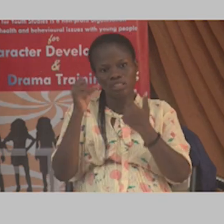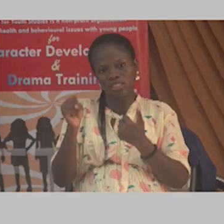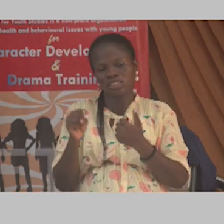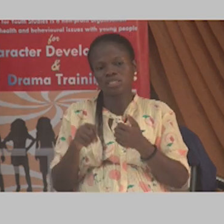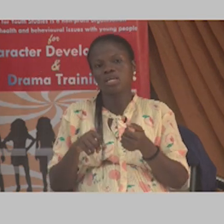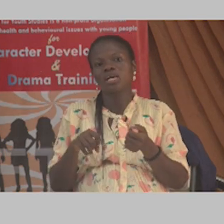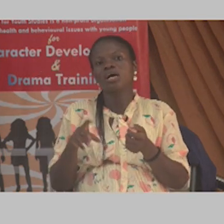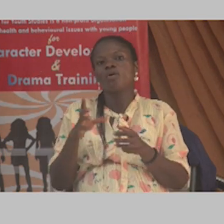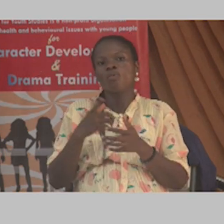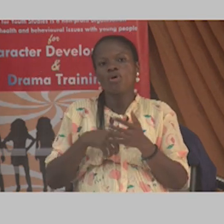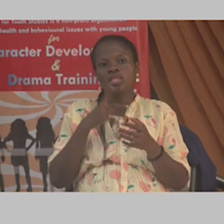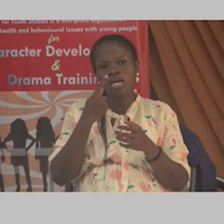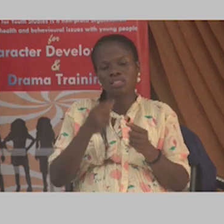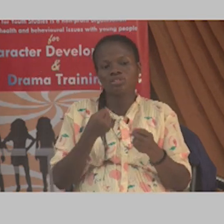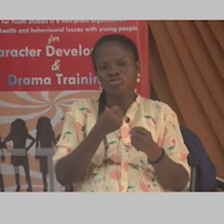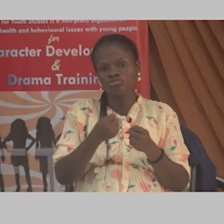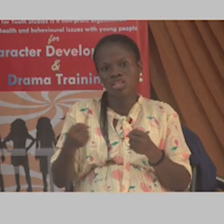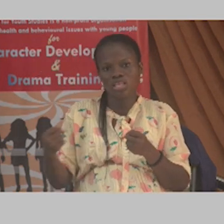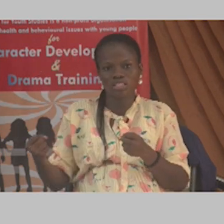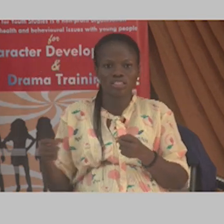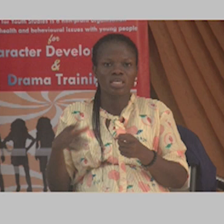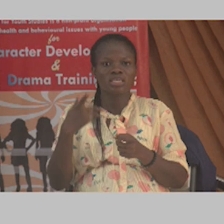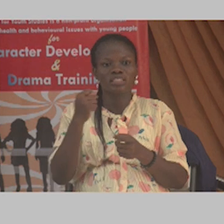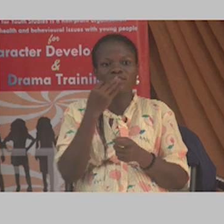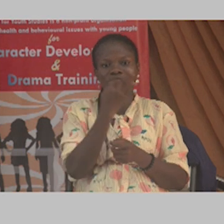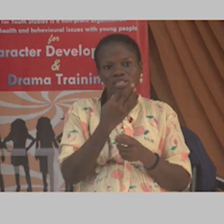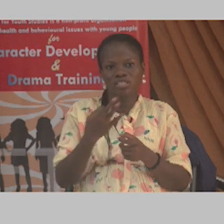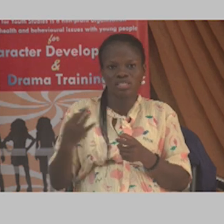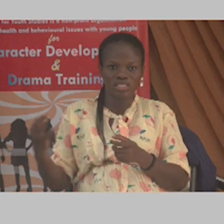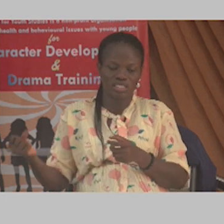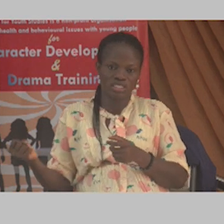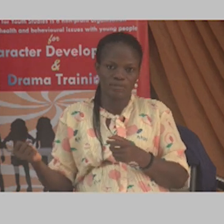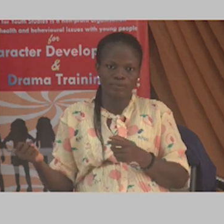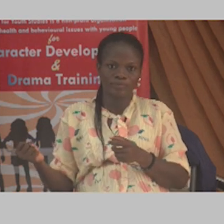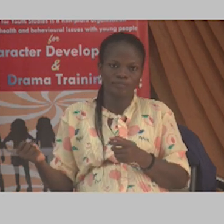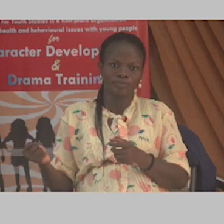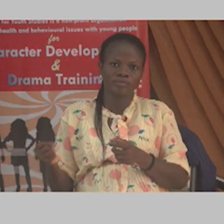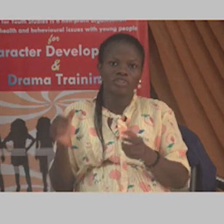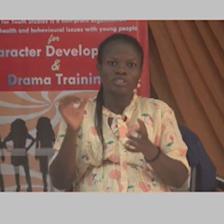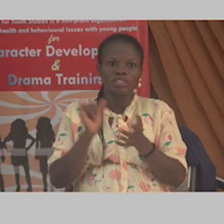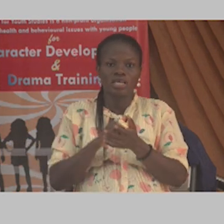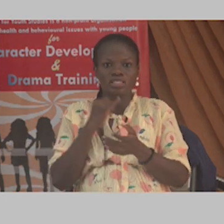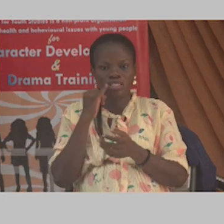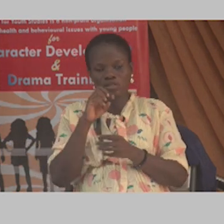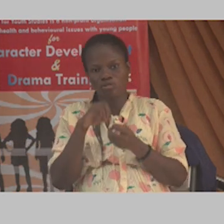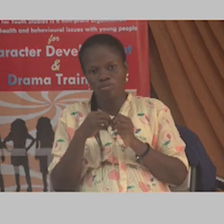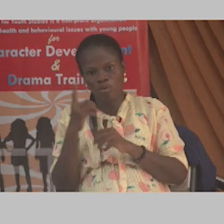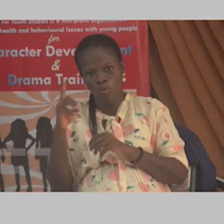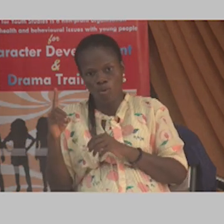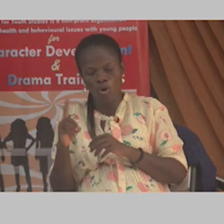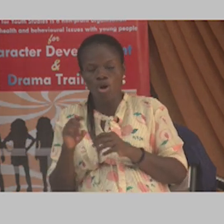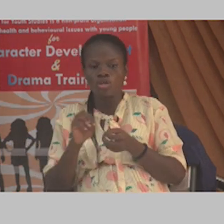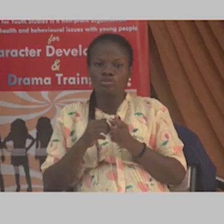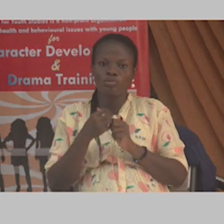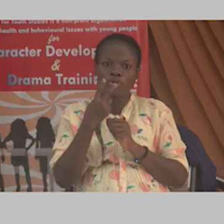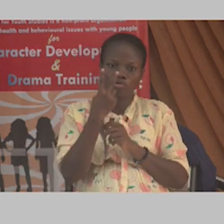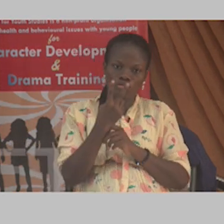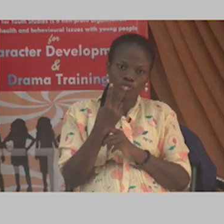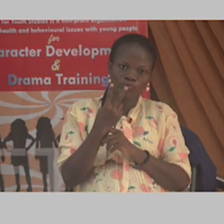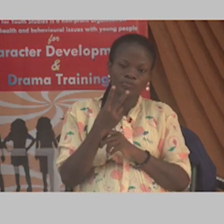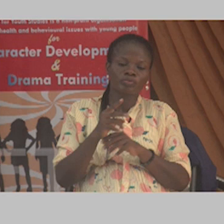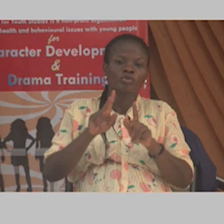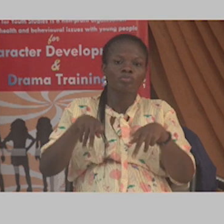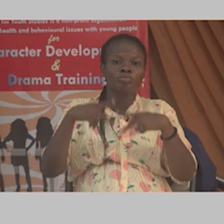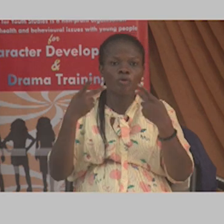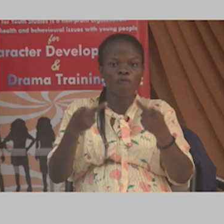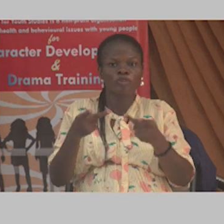adequate educational facilities. That is one. Secondly, provision